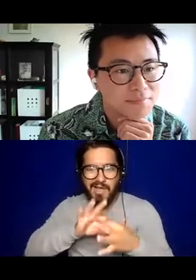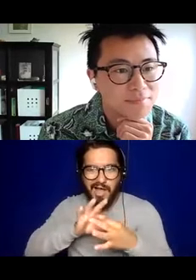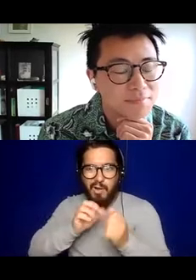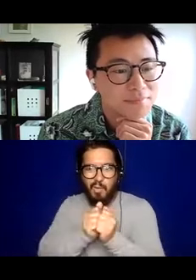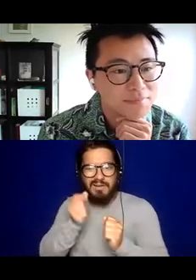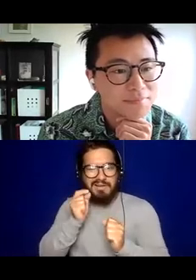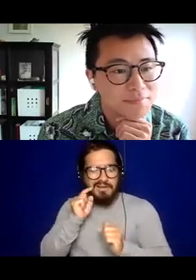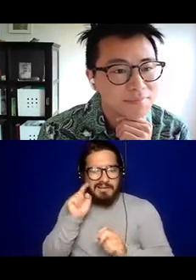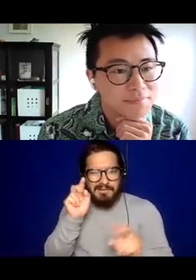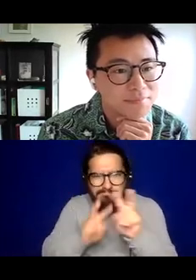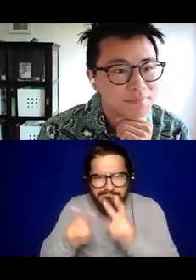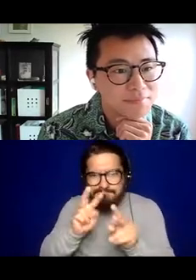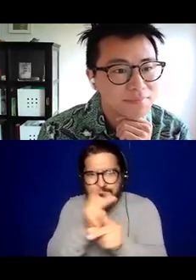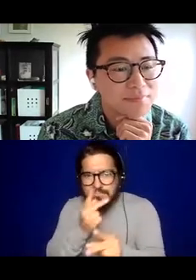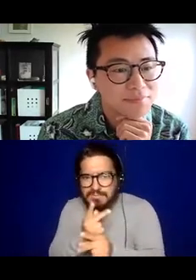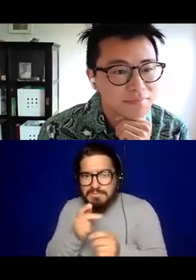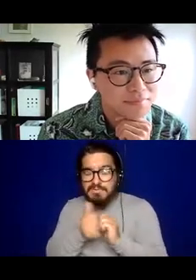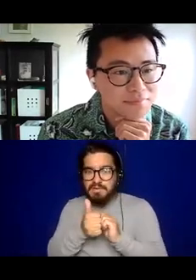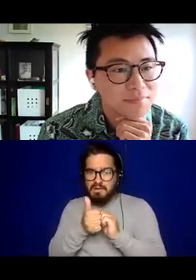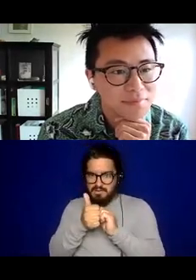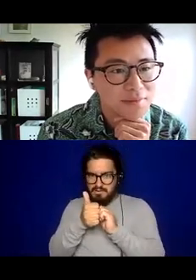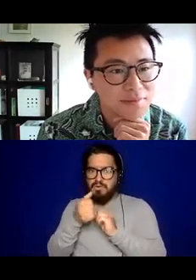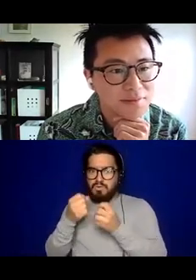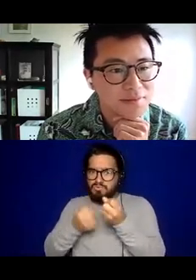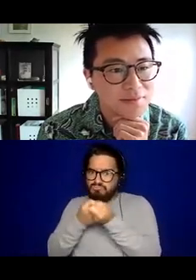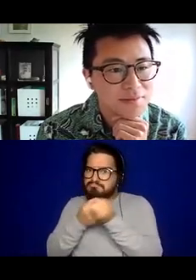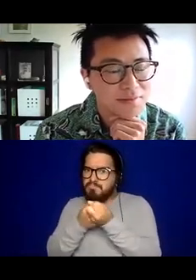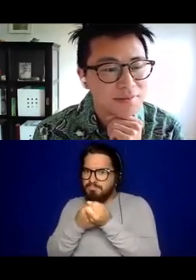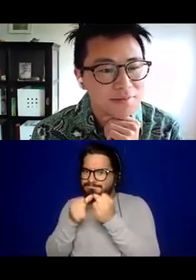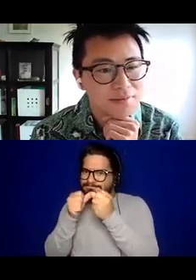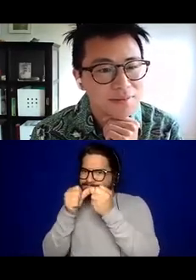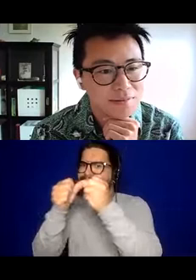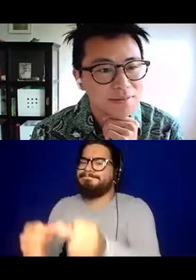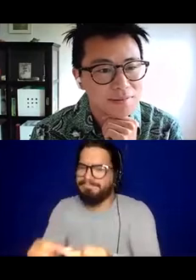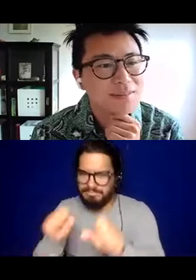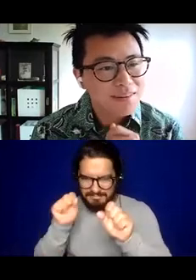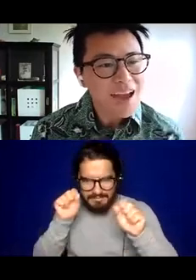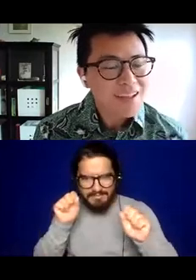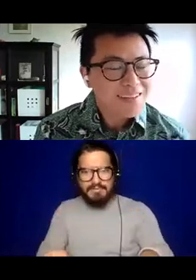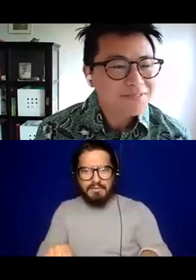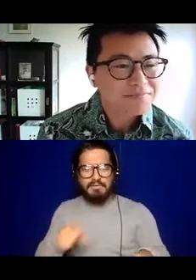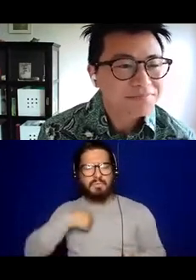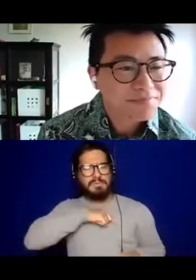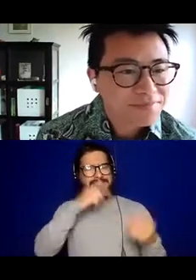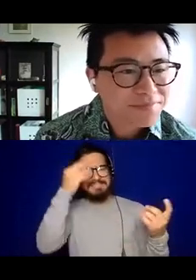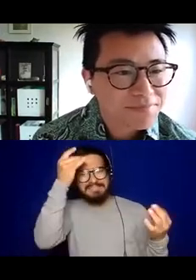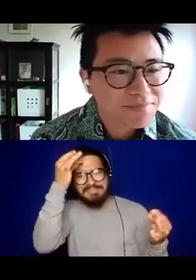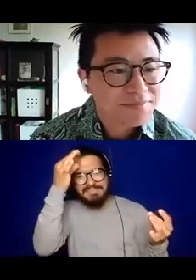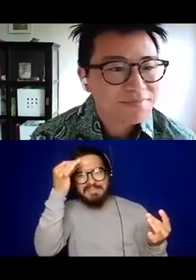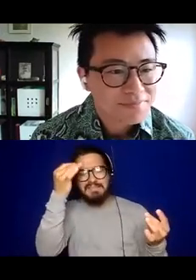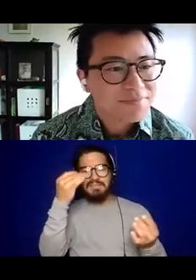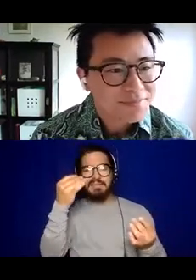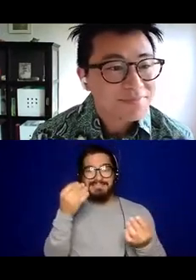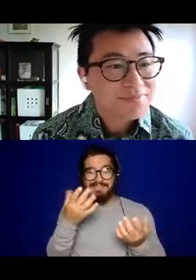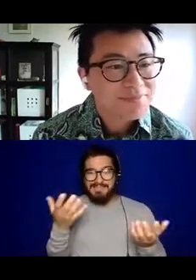how they can continue supporting us in the future, how we just we were thinking about what are our relationships with them, so